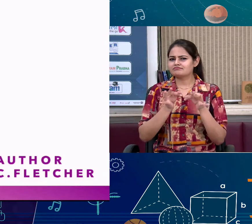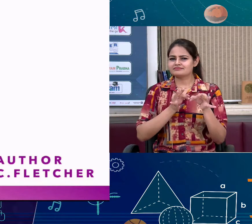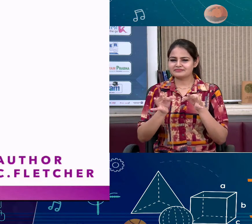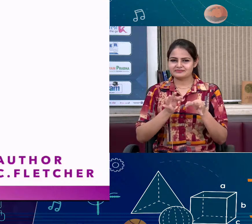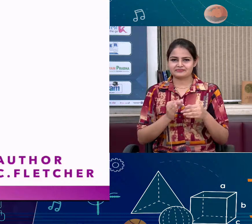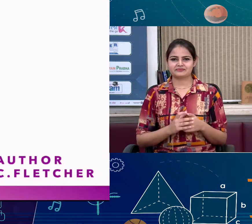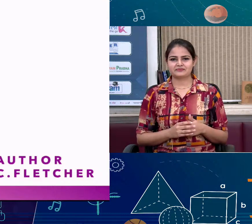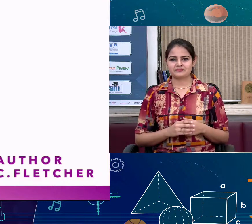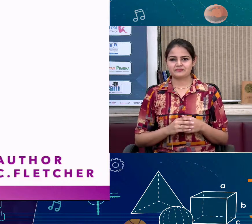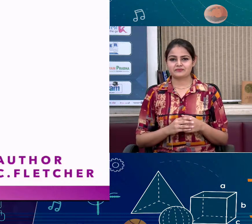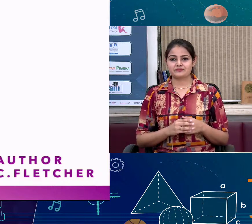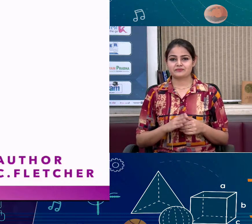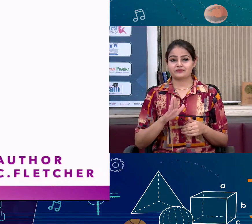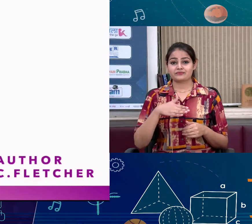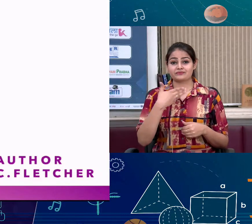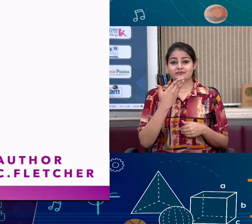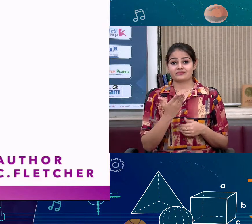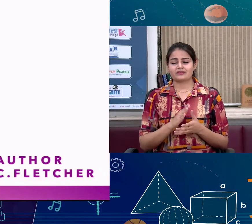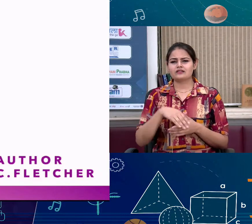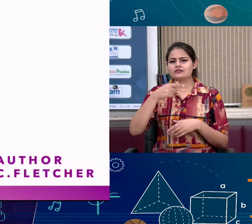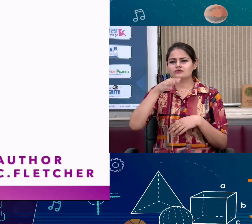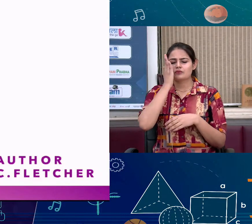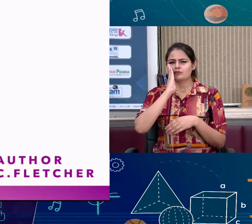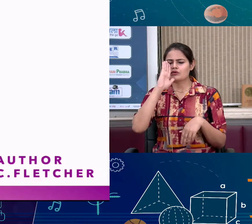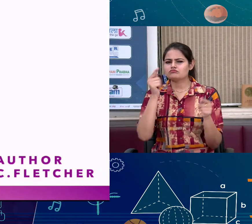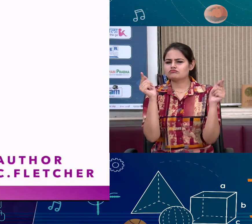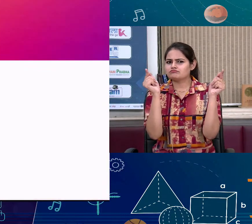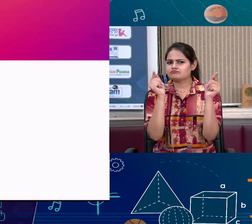let's look at the summary of the poem